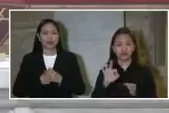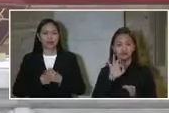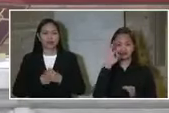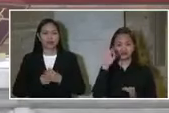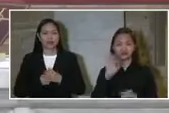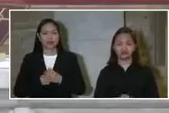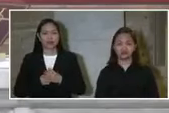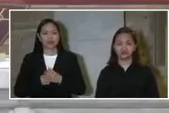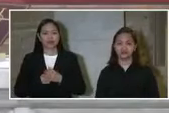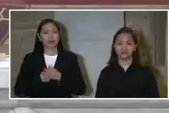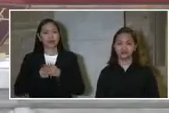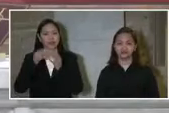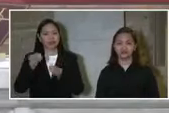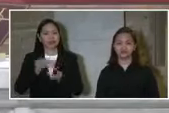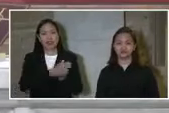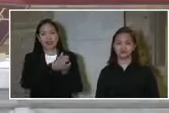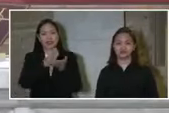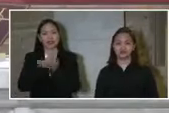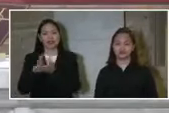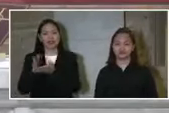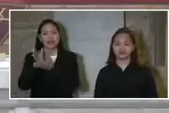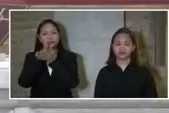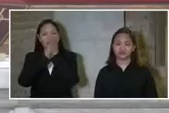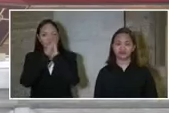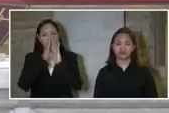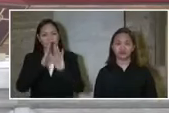Let us offer each other the sign of peace.